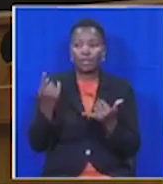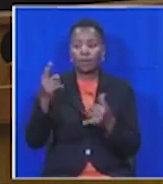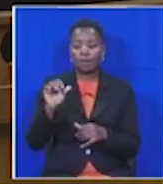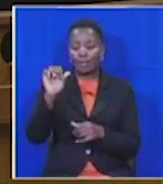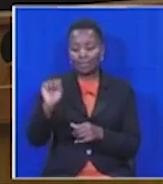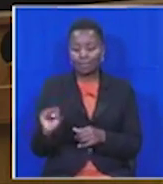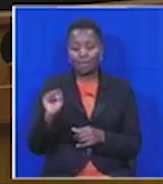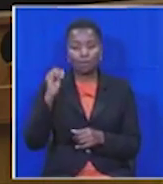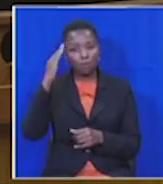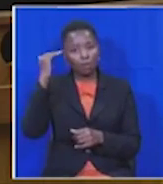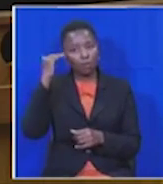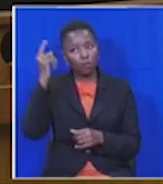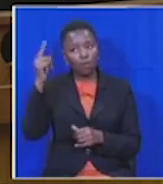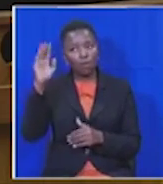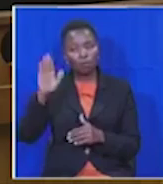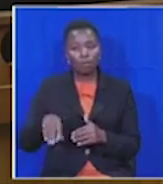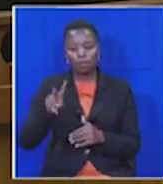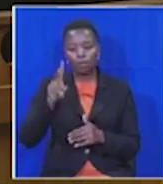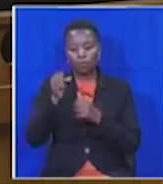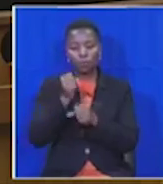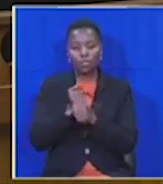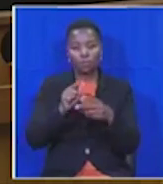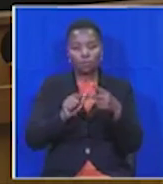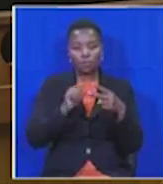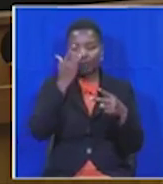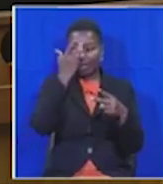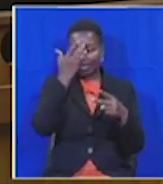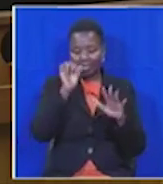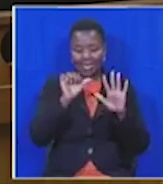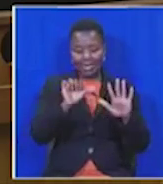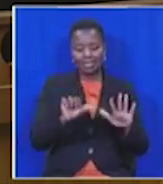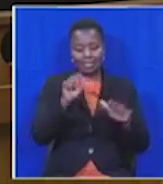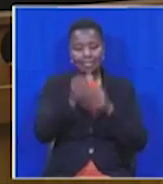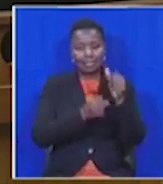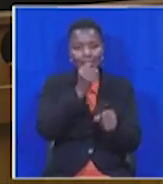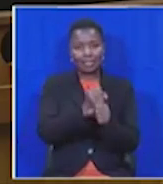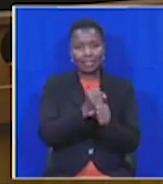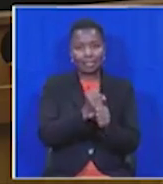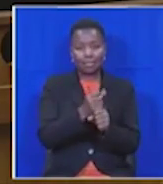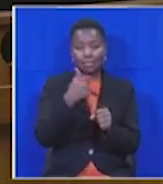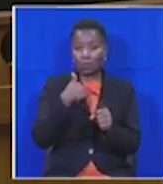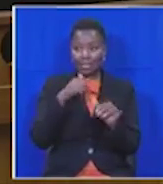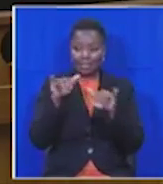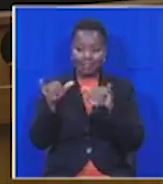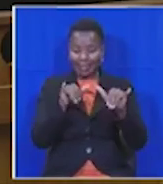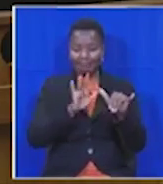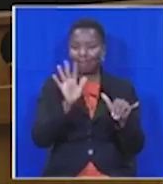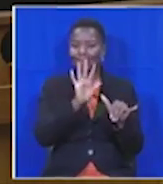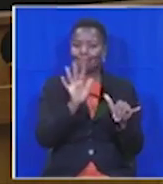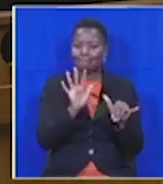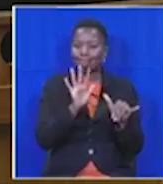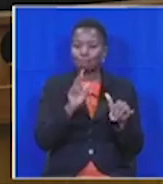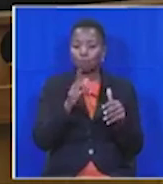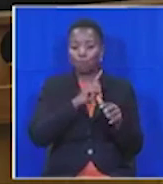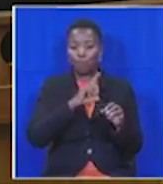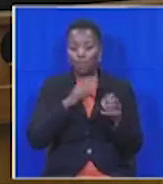which took 2 years. The worst, India, which took 16 years. We don't ever want to get to that. That is why we